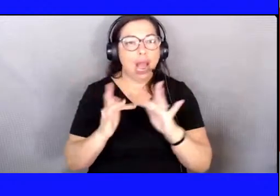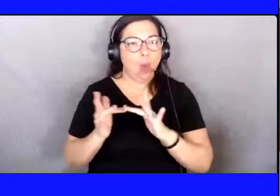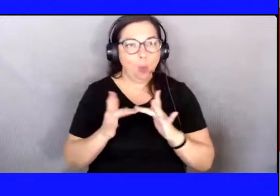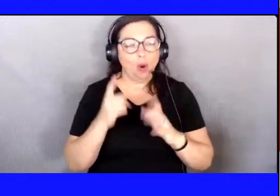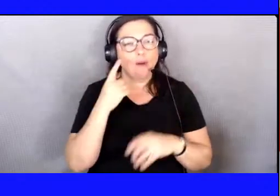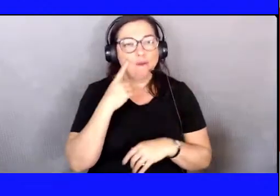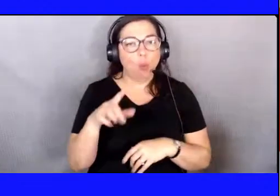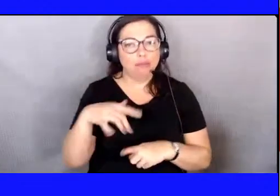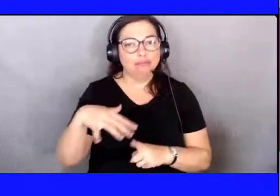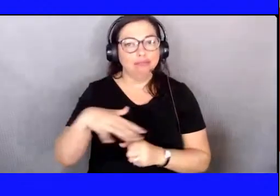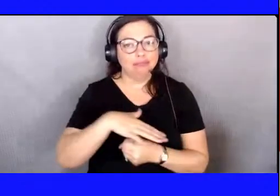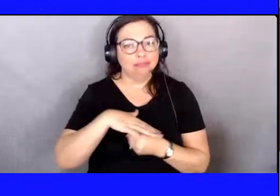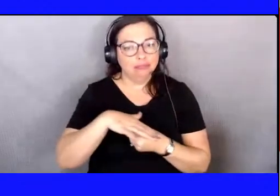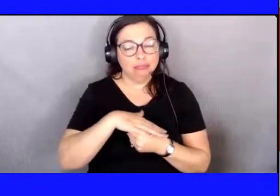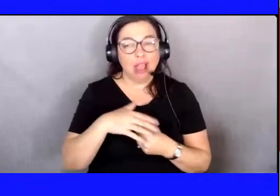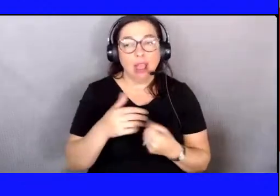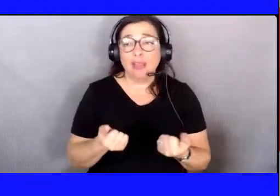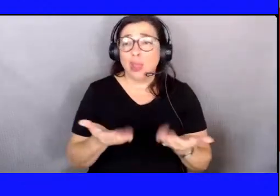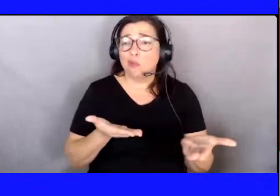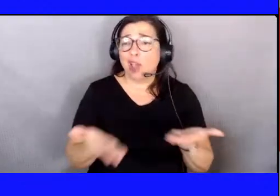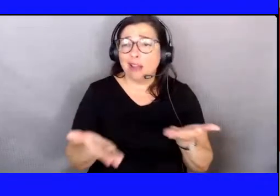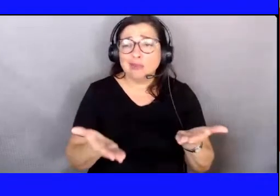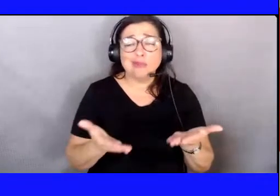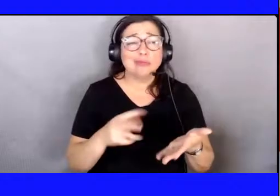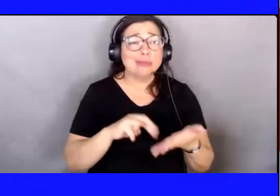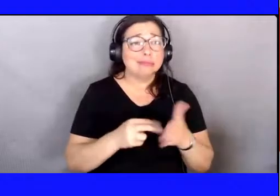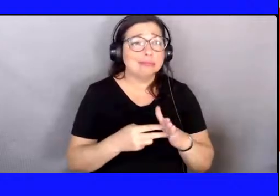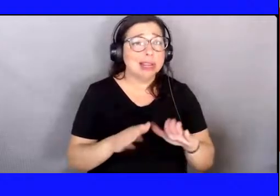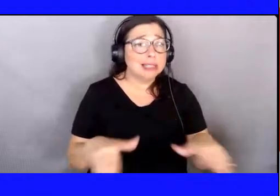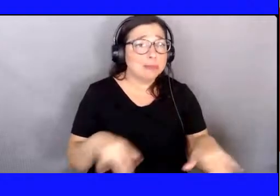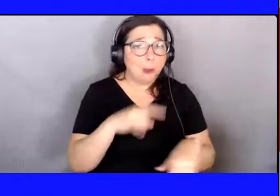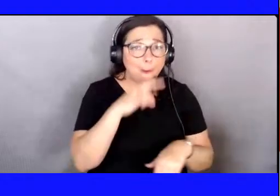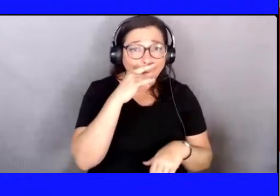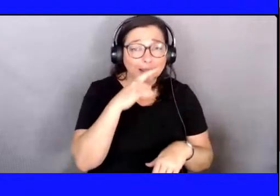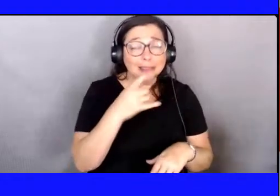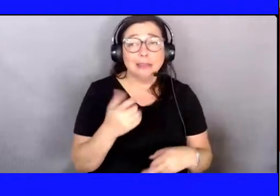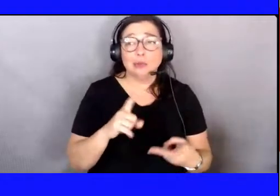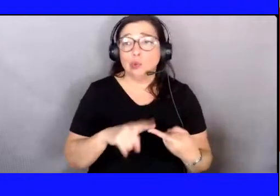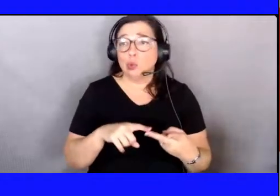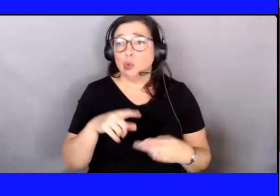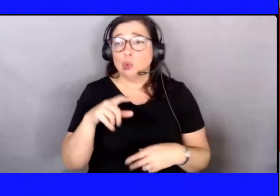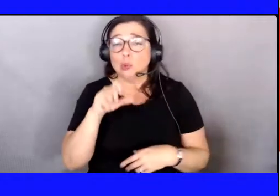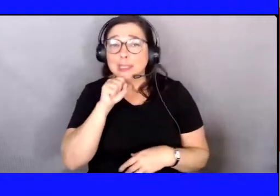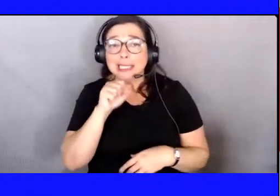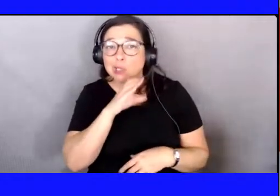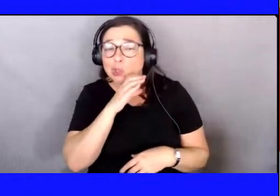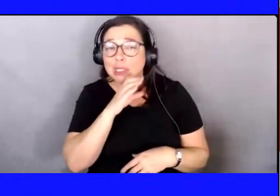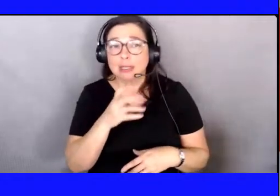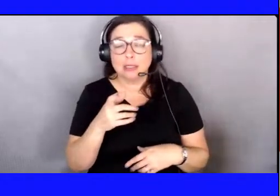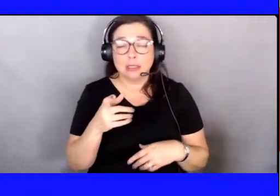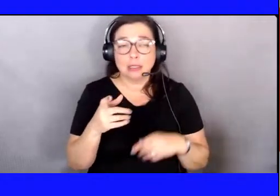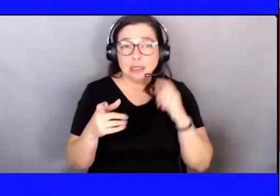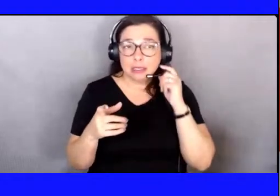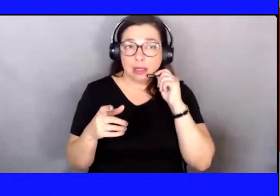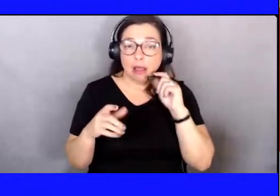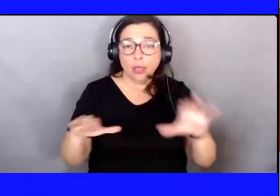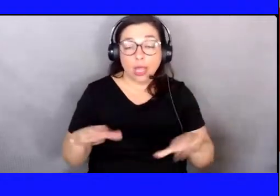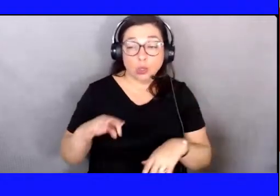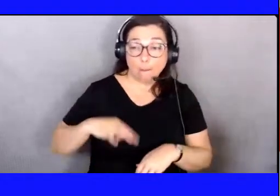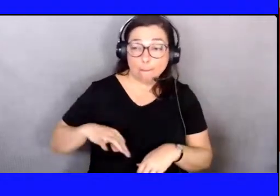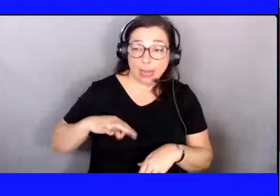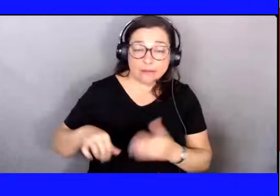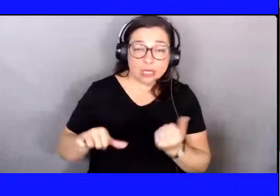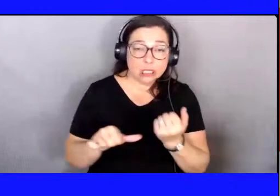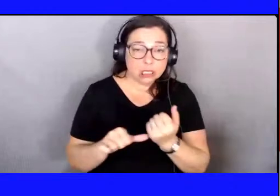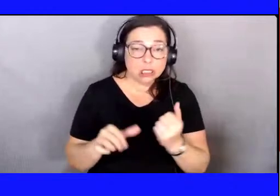they provide services from everything from small kids in pre-K to seniors with senior services. They do benefits